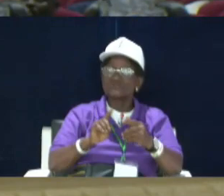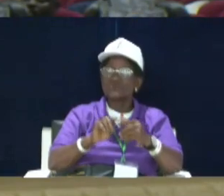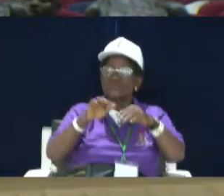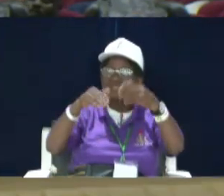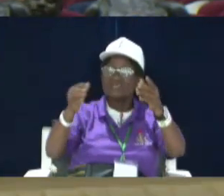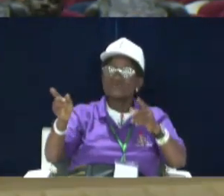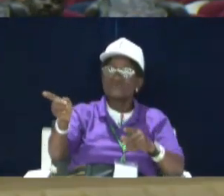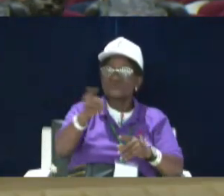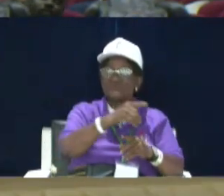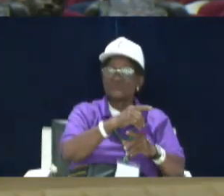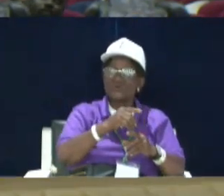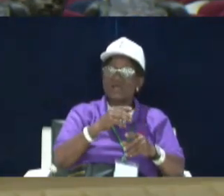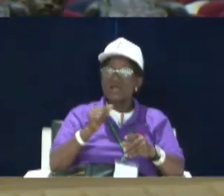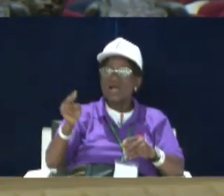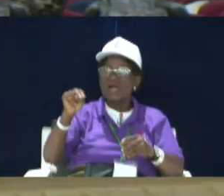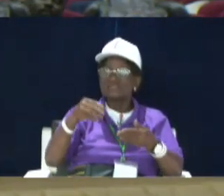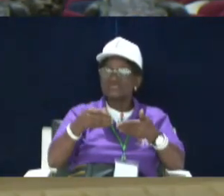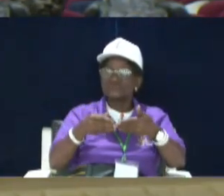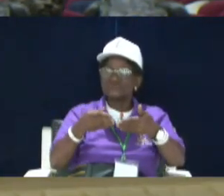heaven.